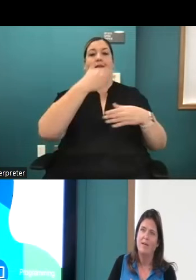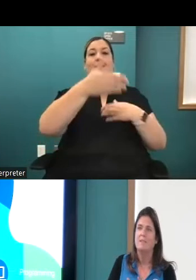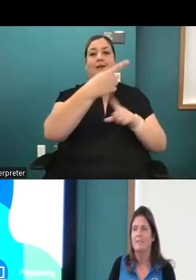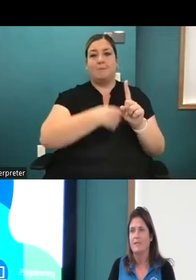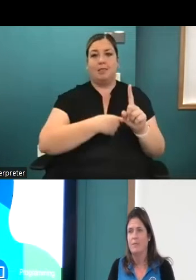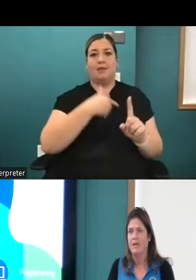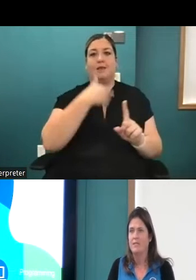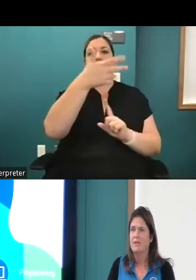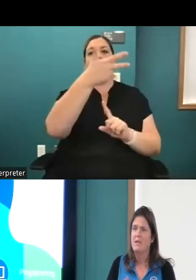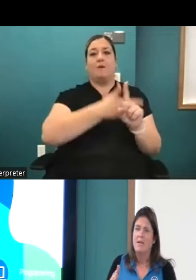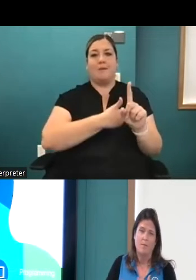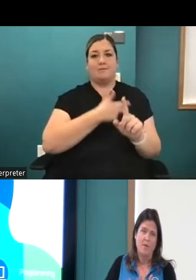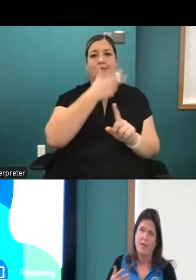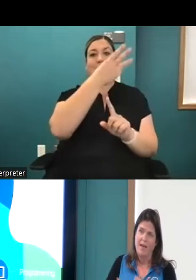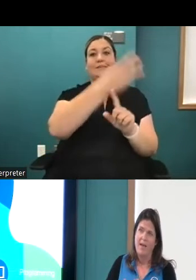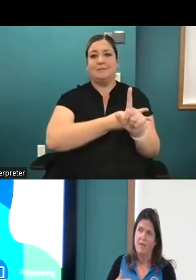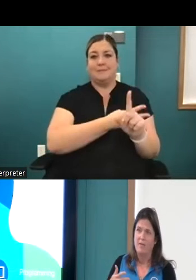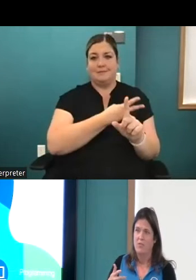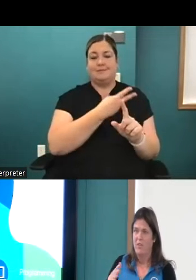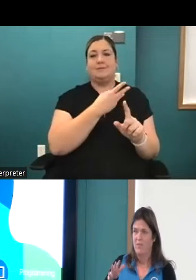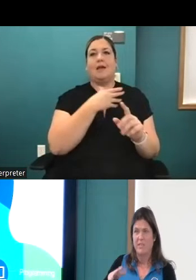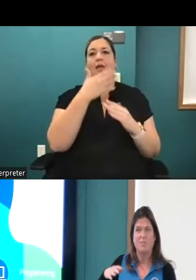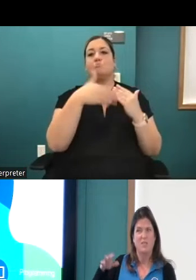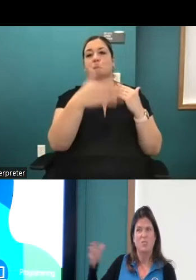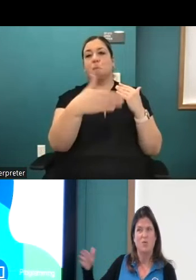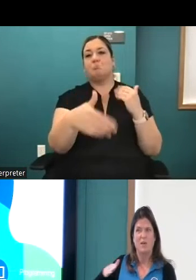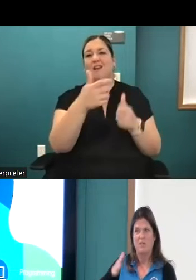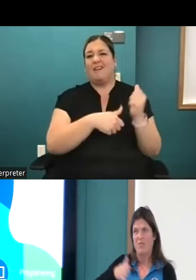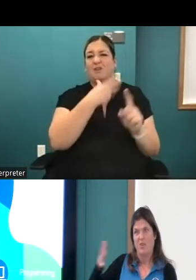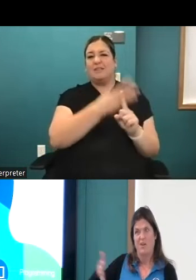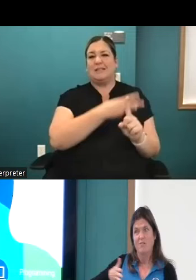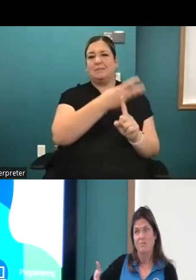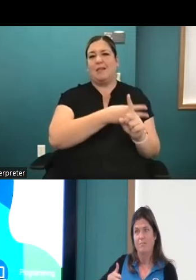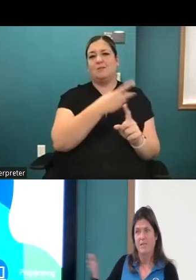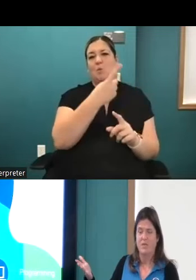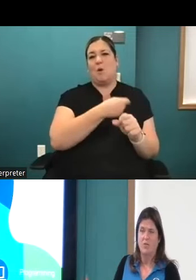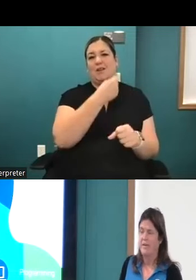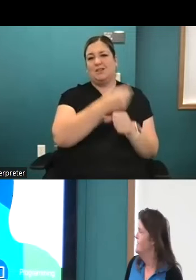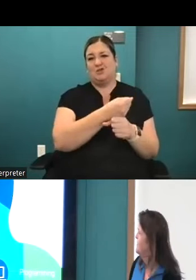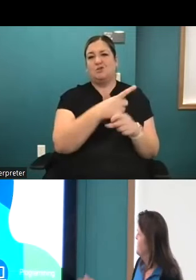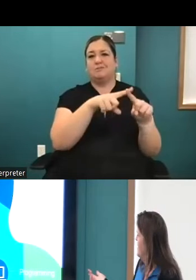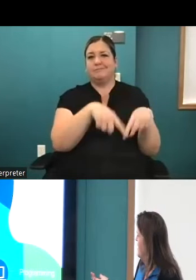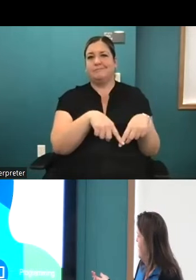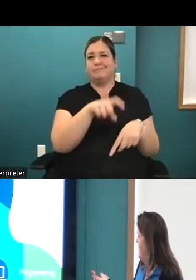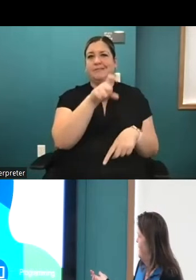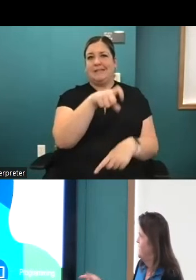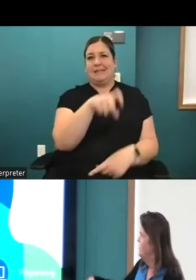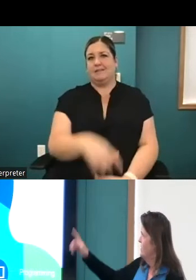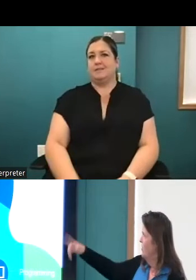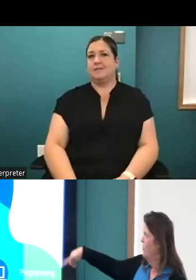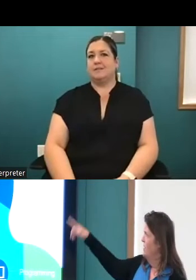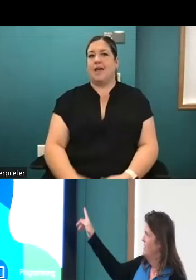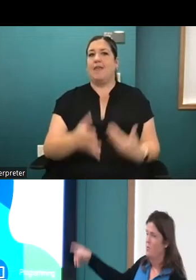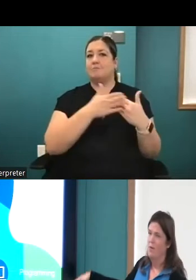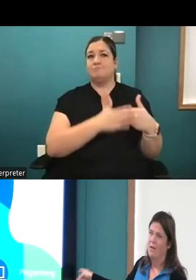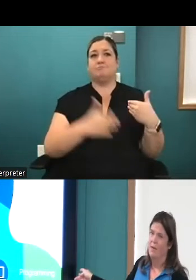3 months, 6 months. And then beyond that, usually every 6 months to every year based on their needs. And then throughout